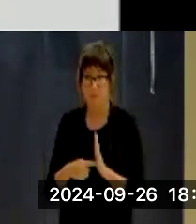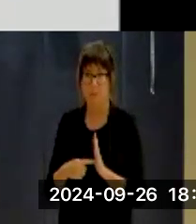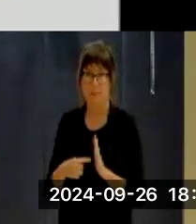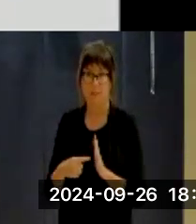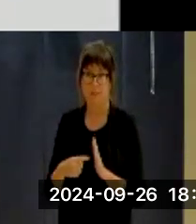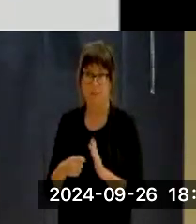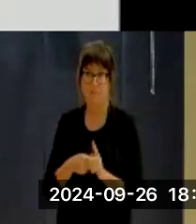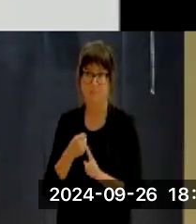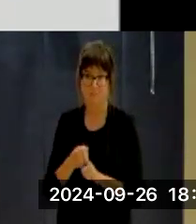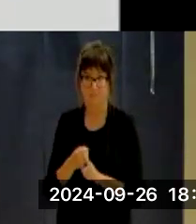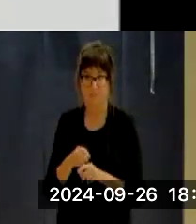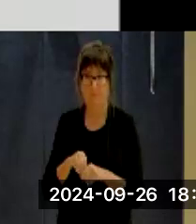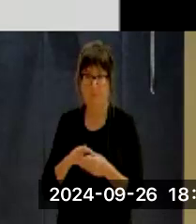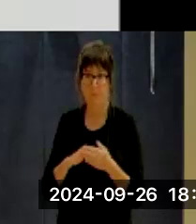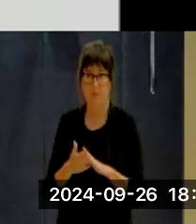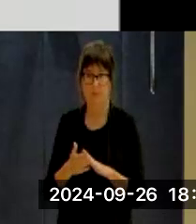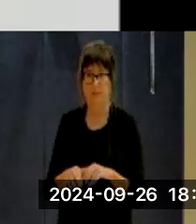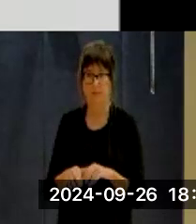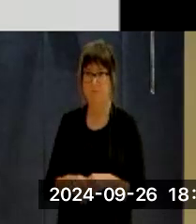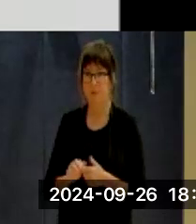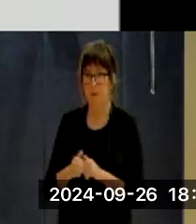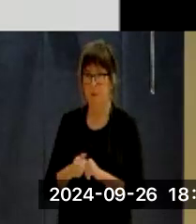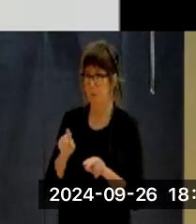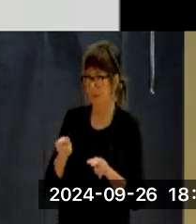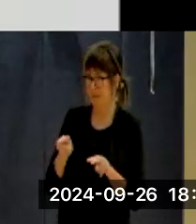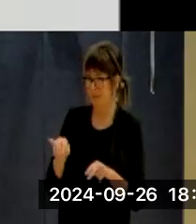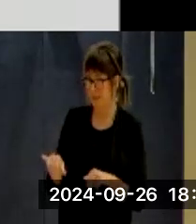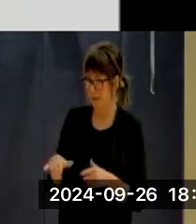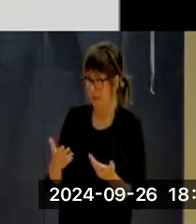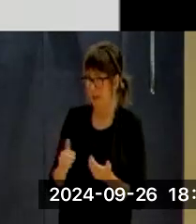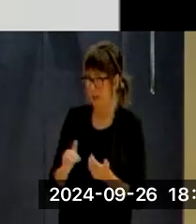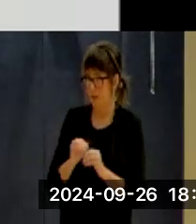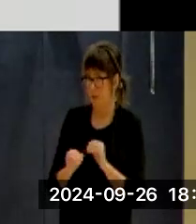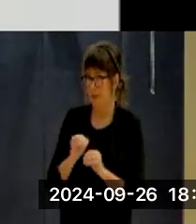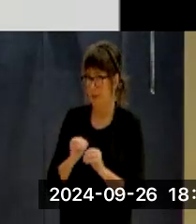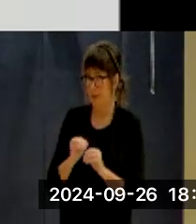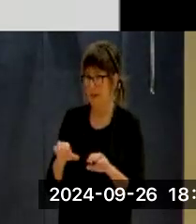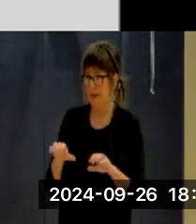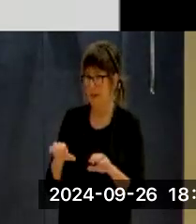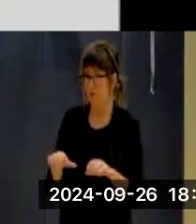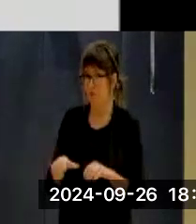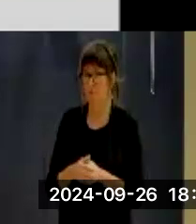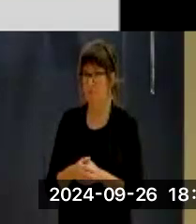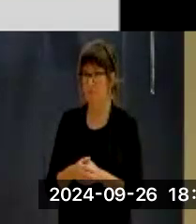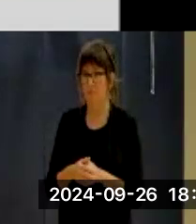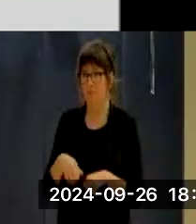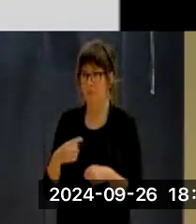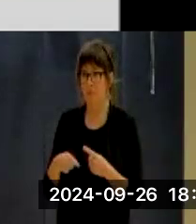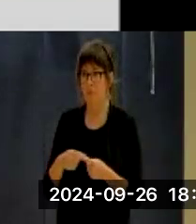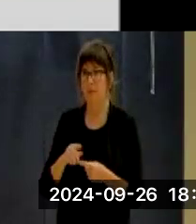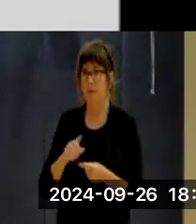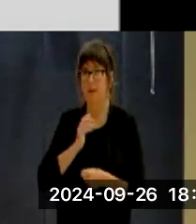is impacting our communities, and how are we policing this, or how are we correcting these actions when our